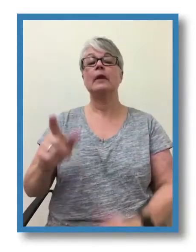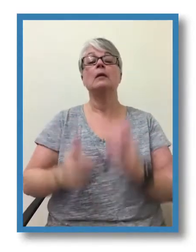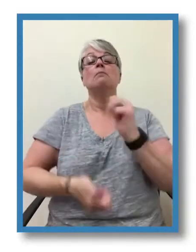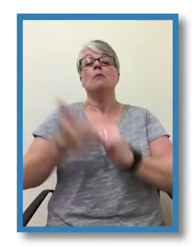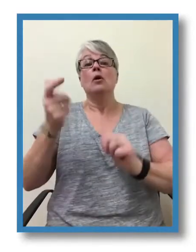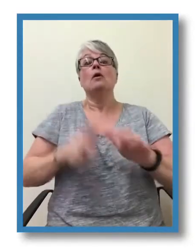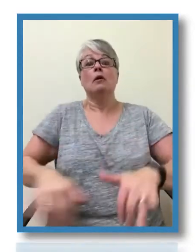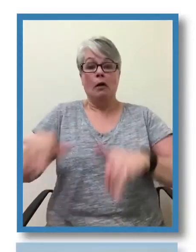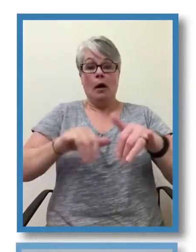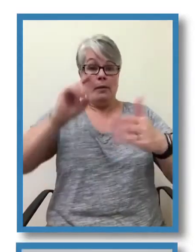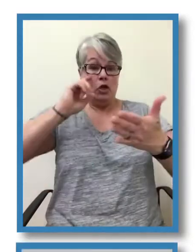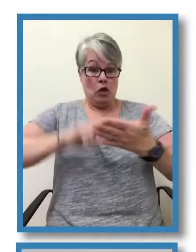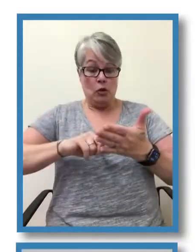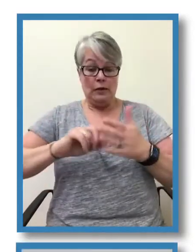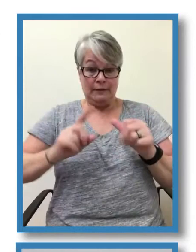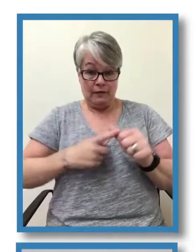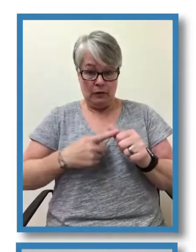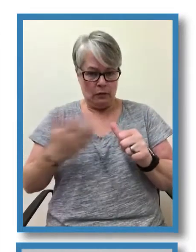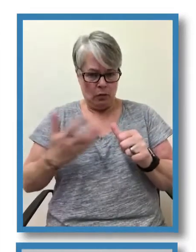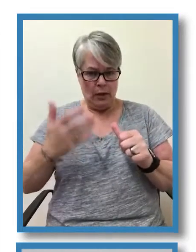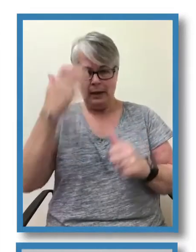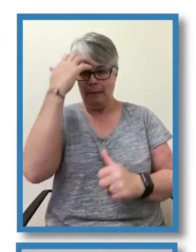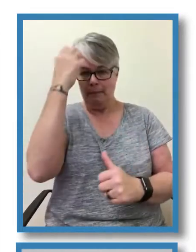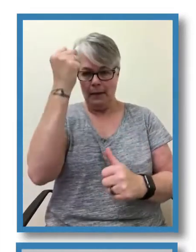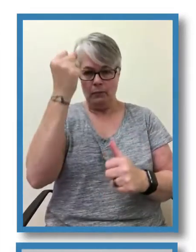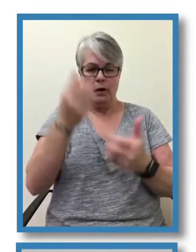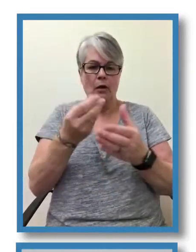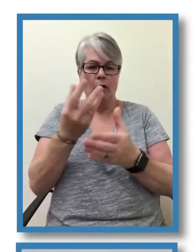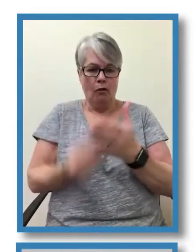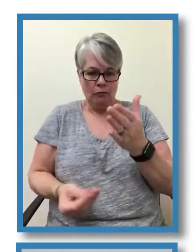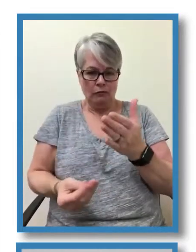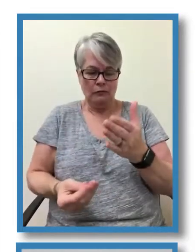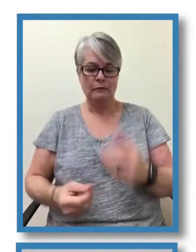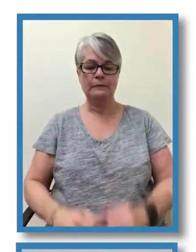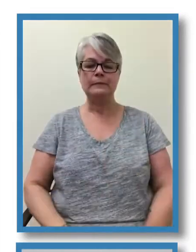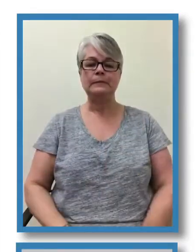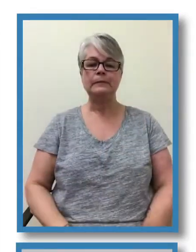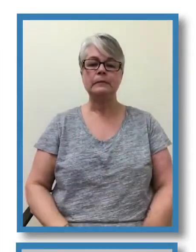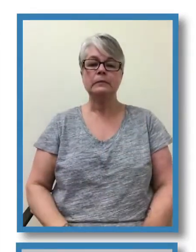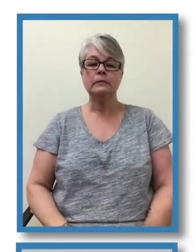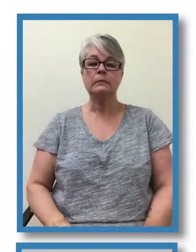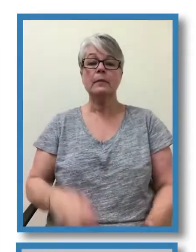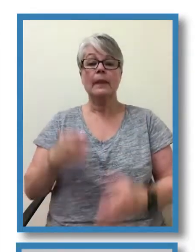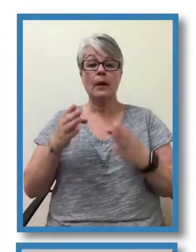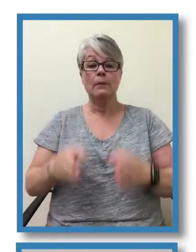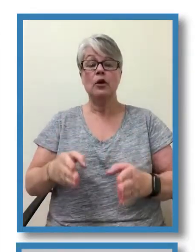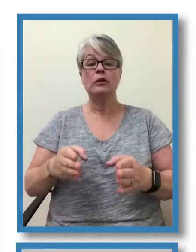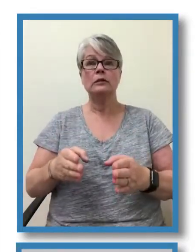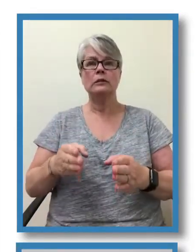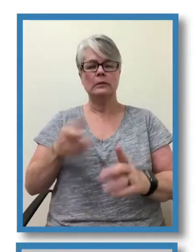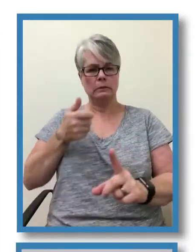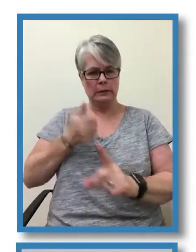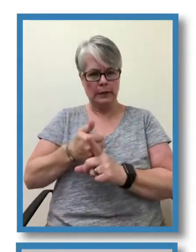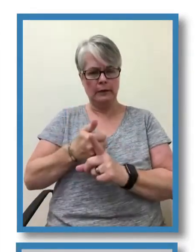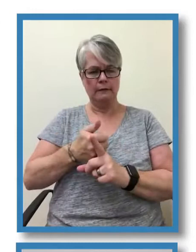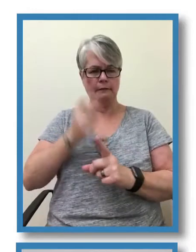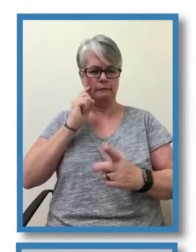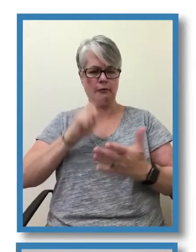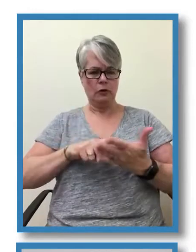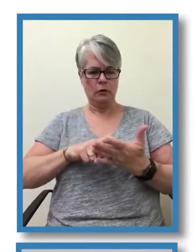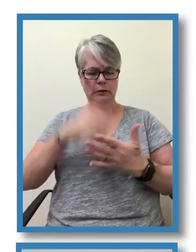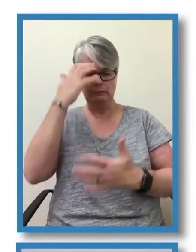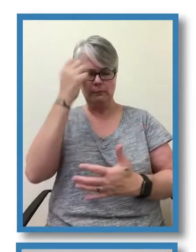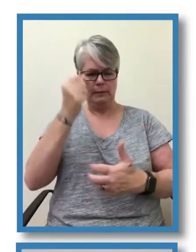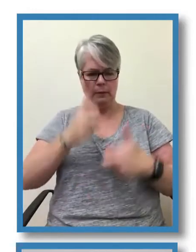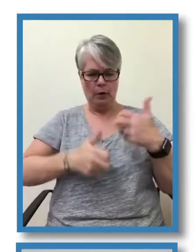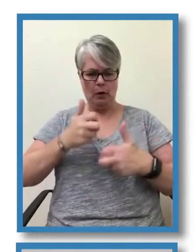may be aware they're having memory difficulties. Because it's so early, only they may be aware of it. It may be occurring at work, but no one else is aware of it. Their